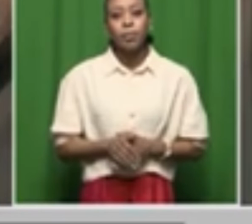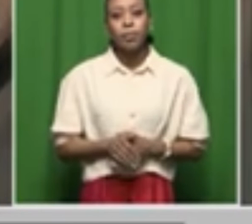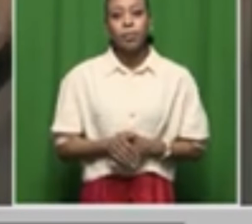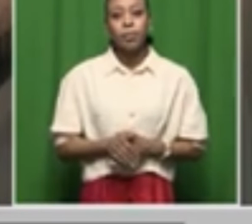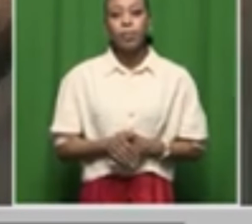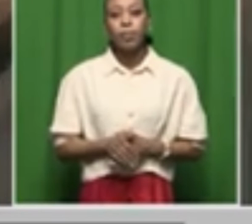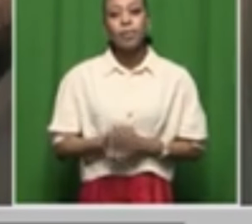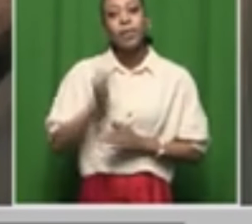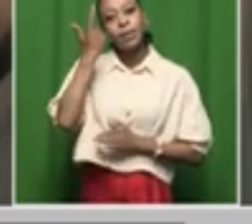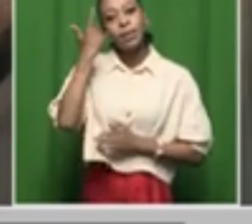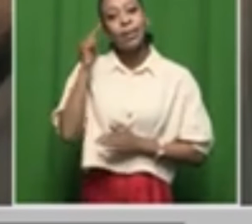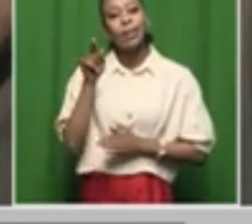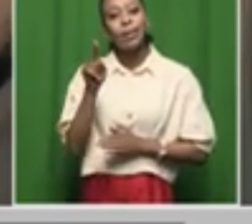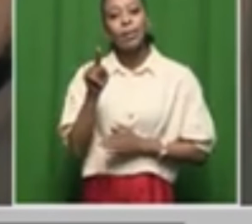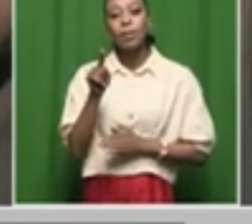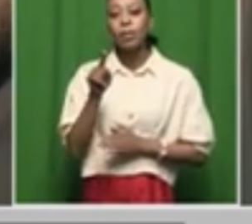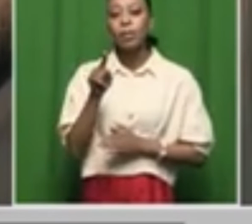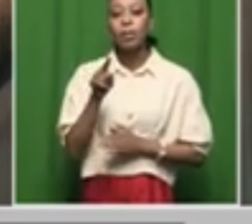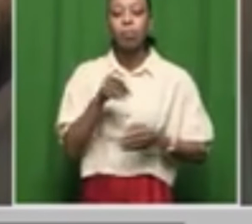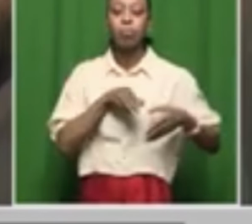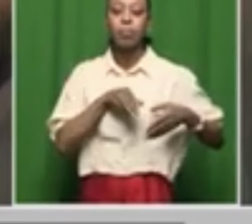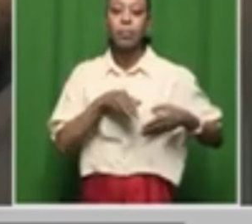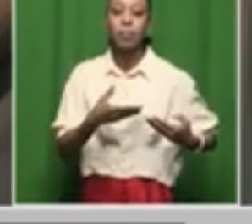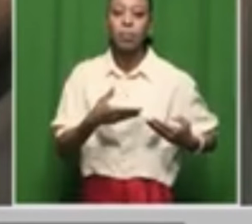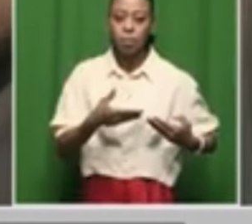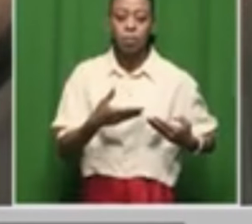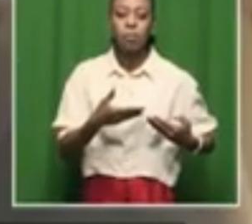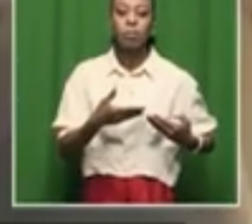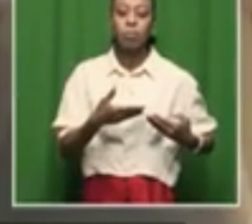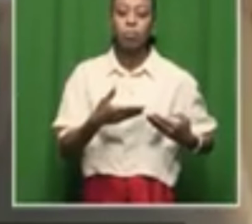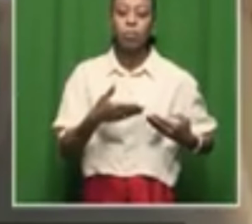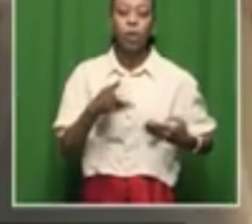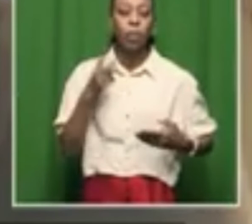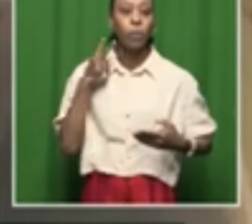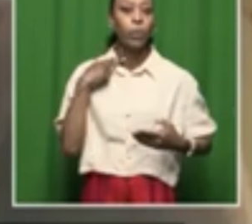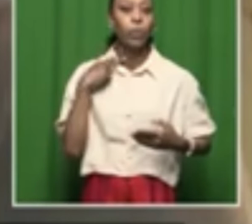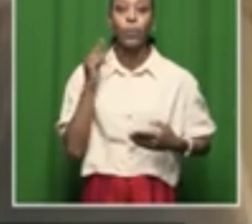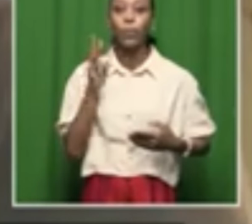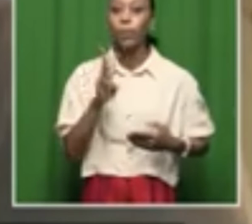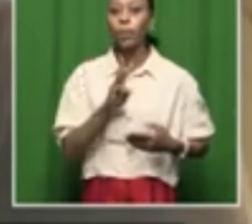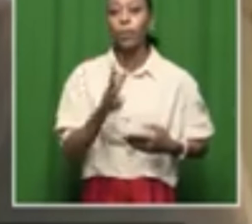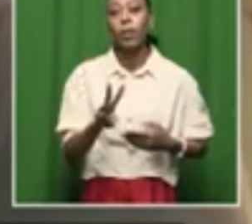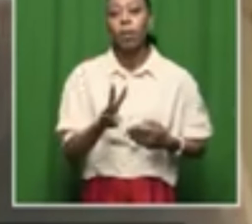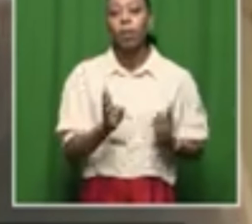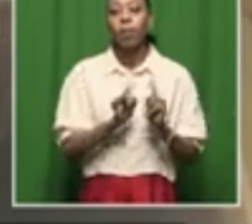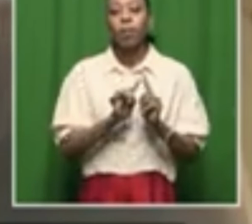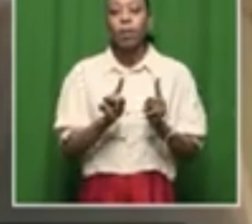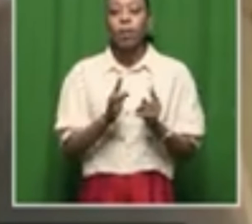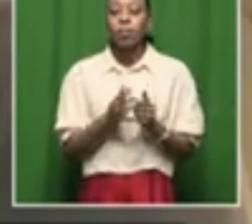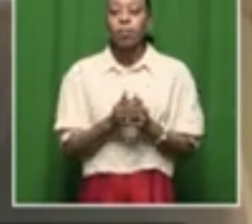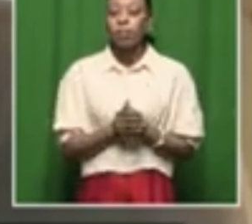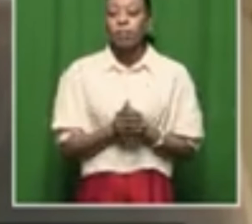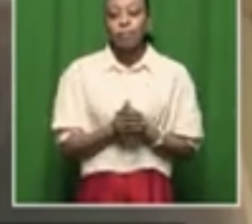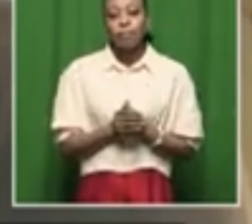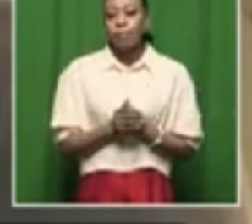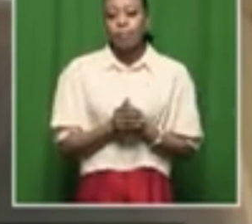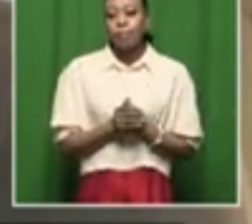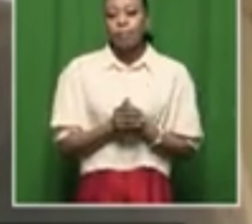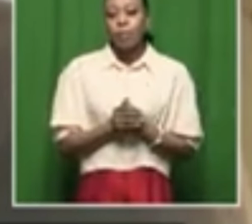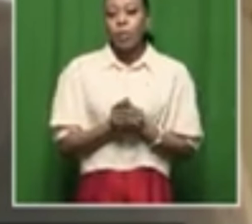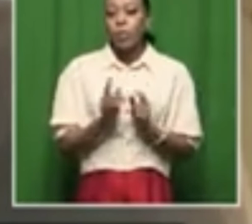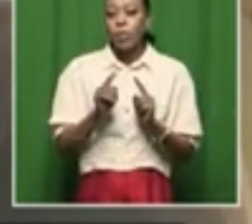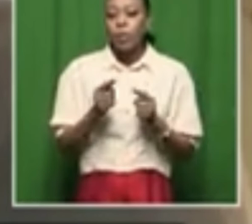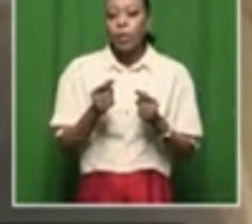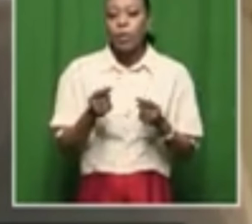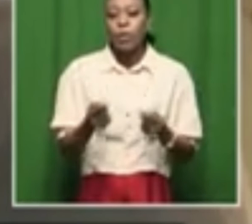Well, Leanne, it all broke our hearts. It was quite disappointing. But under no conditions are we going to